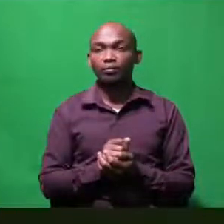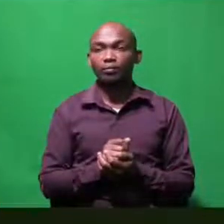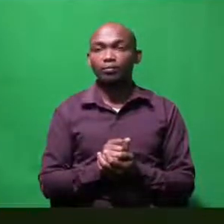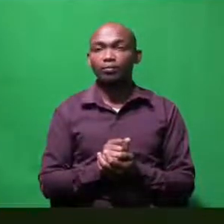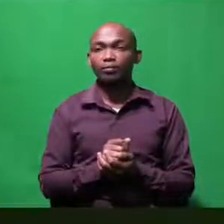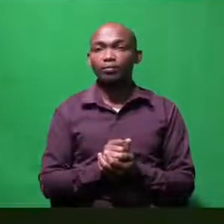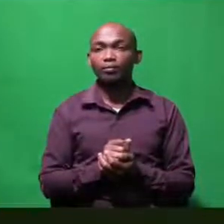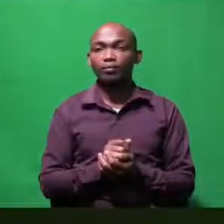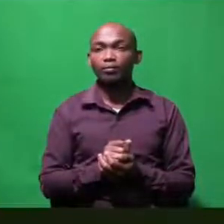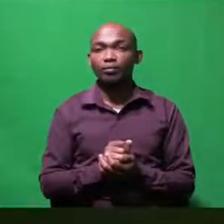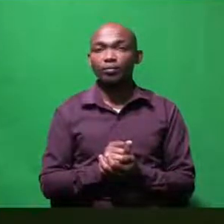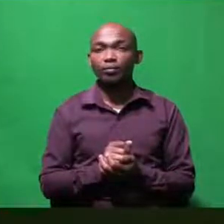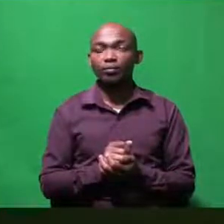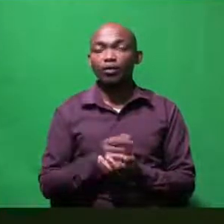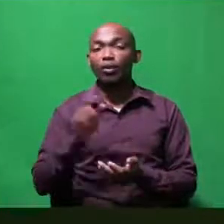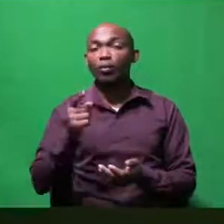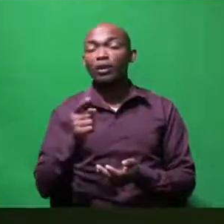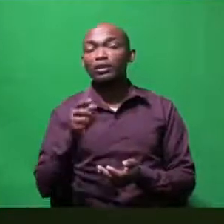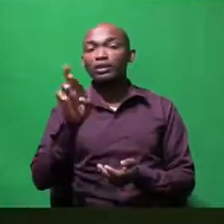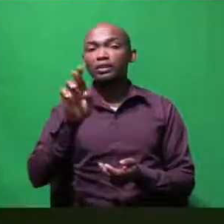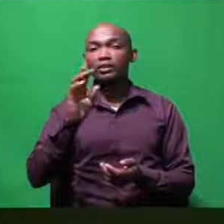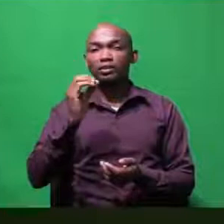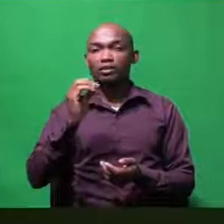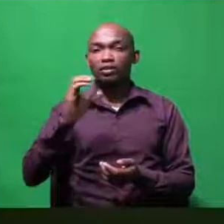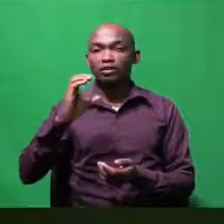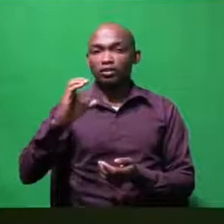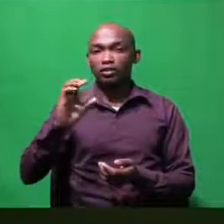What is rock?